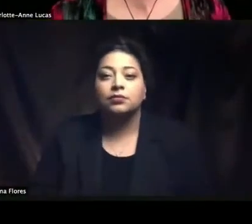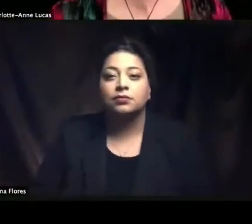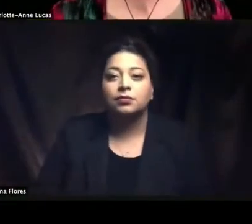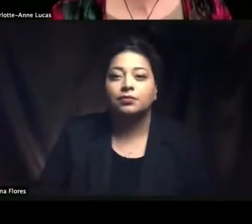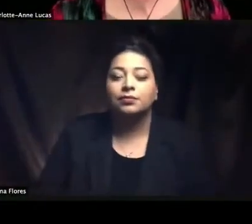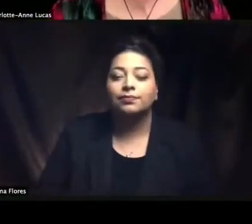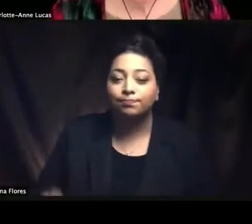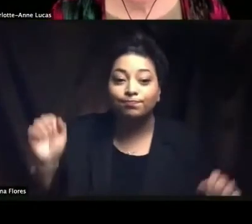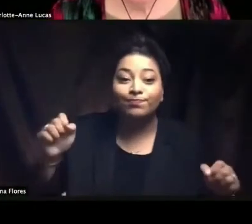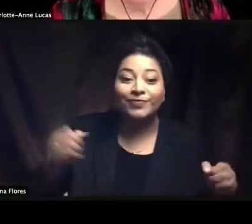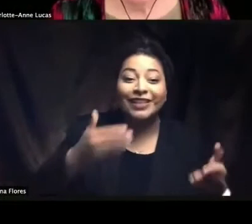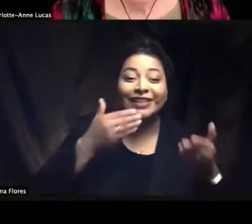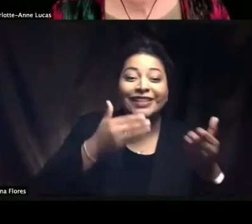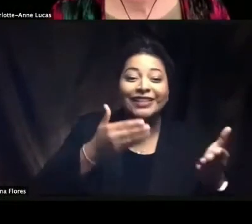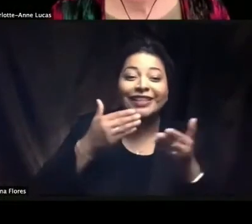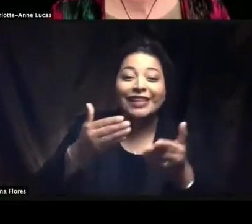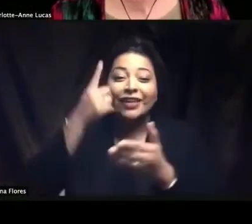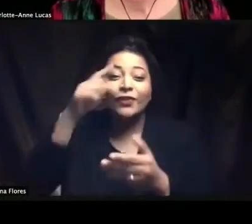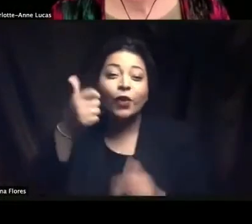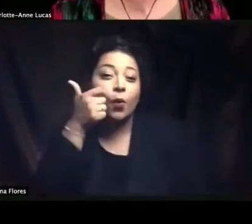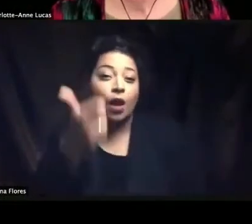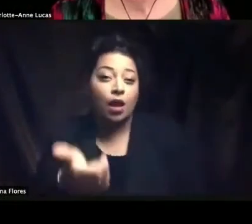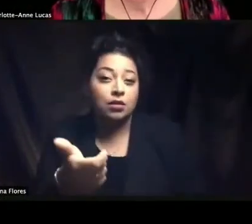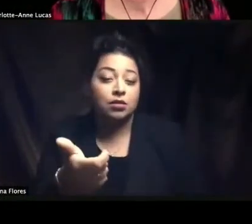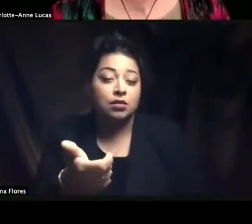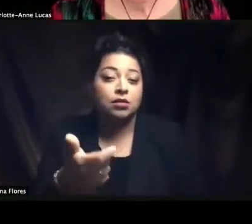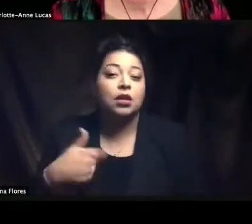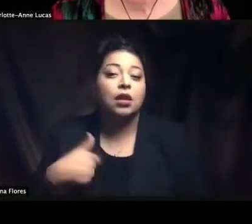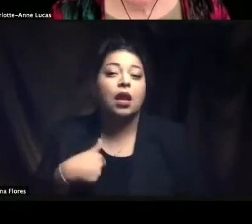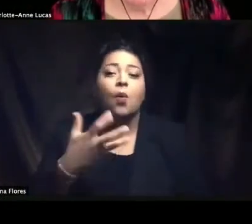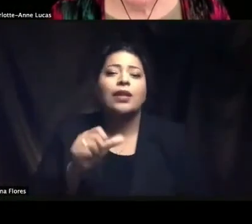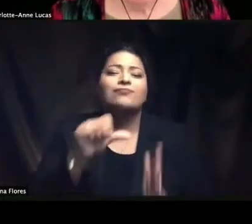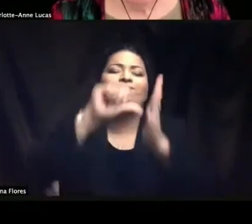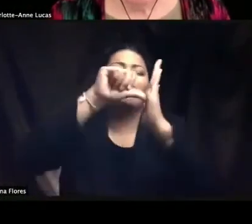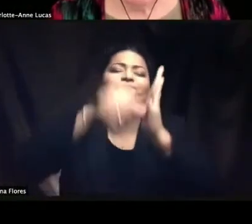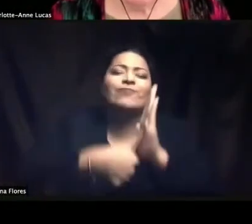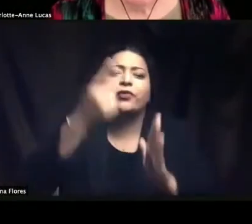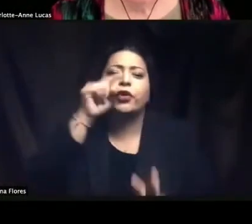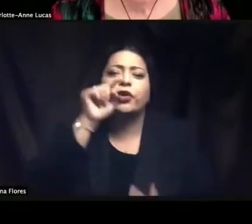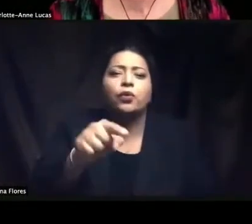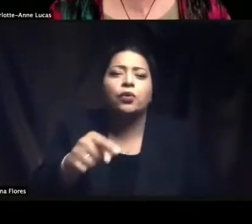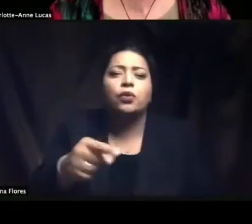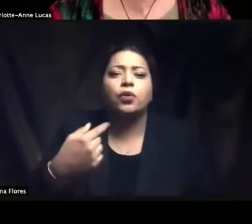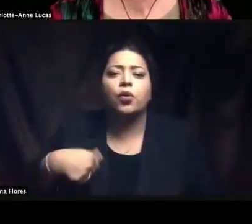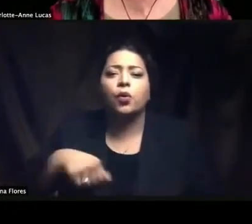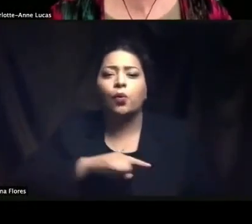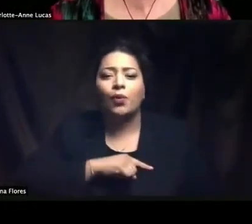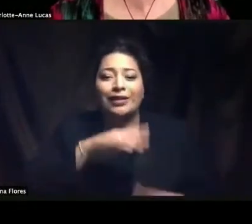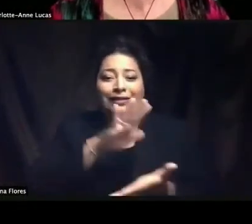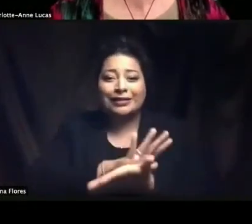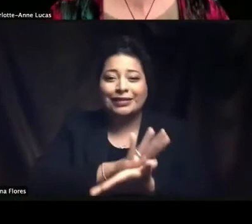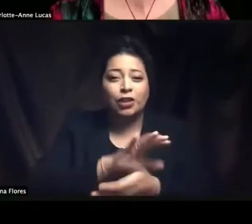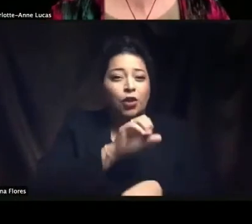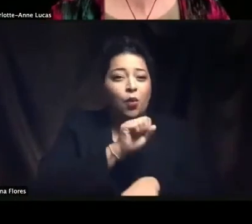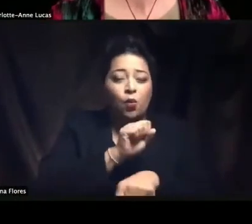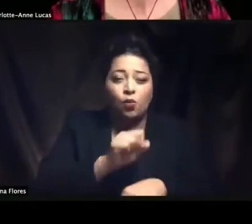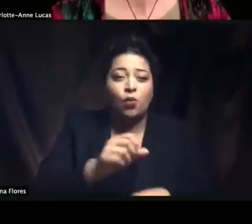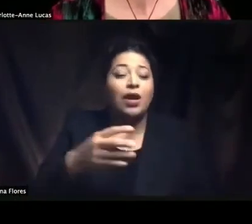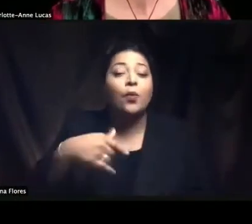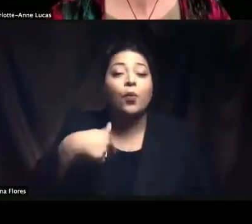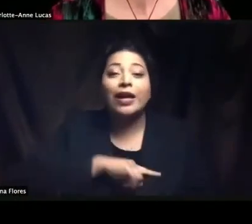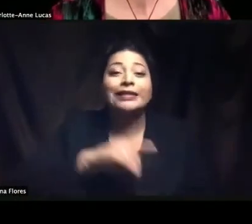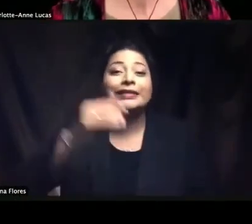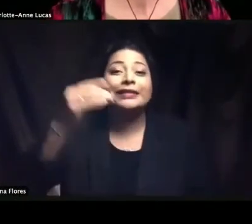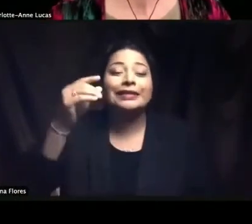Yes, so thank you all who are watching. I want to reemphasize to you, I'm running because we are a city of working class people, and we deserve working